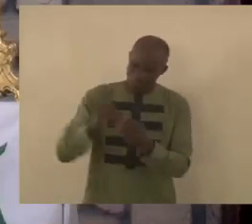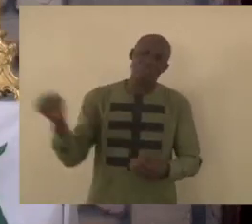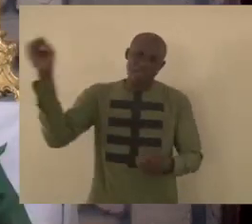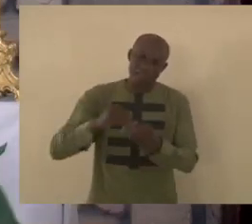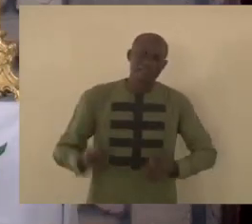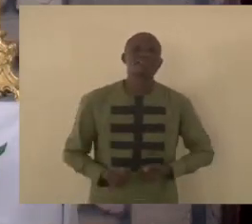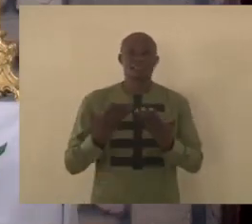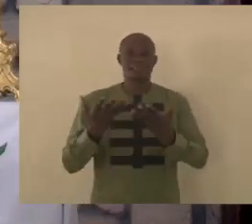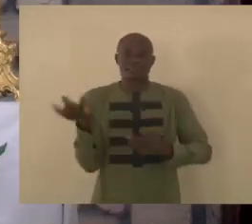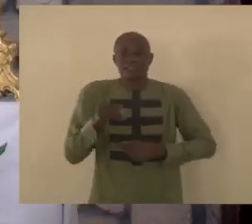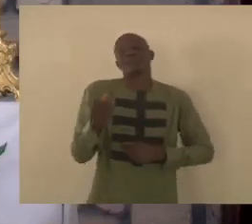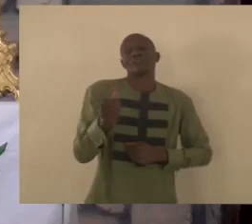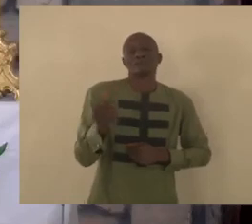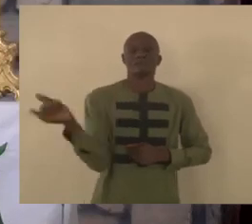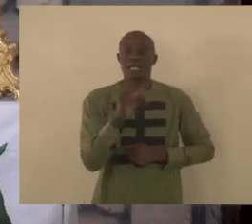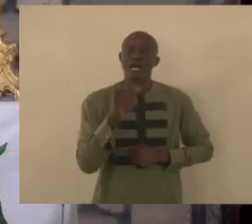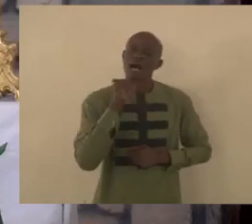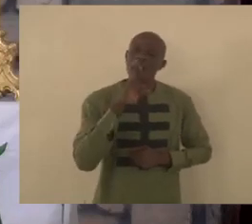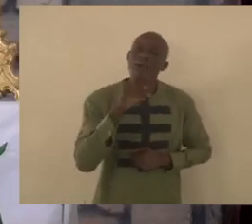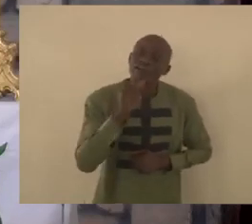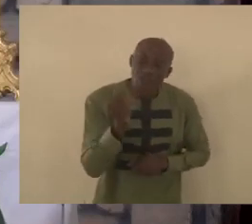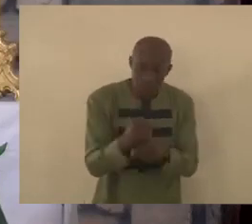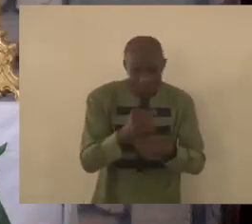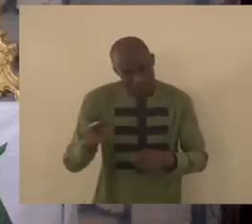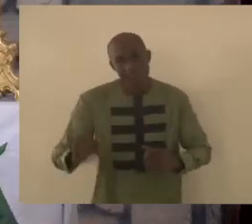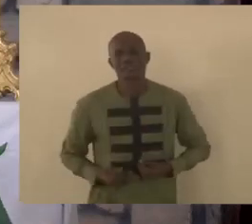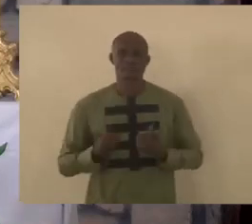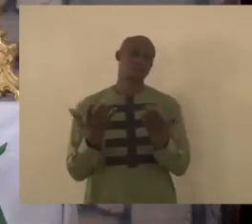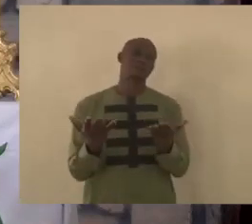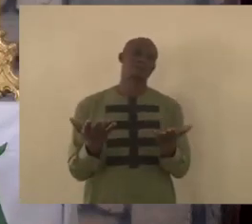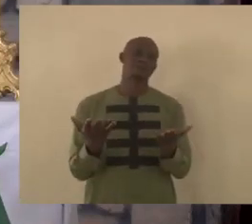extraordinary sacrifice. But they themselves, are they making the sacrifice?